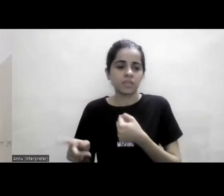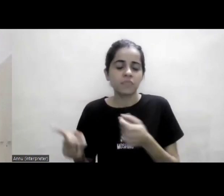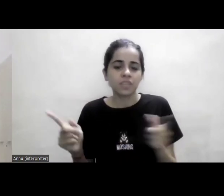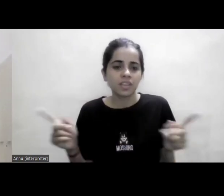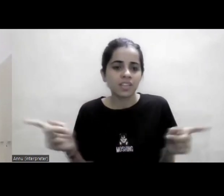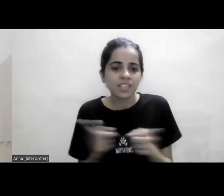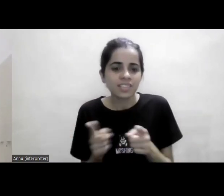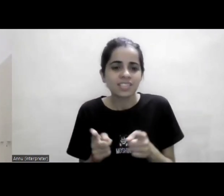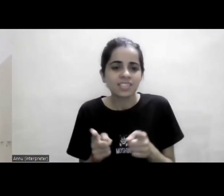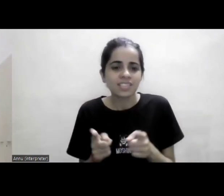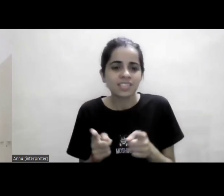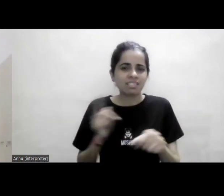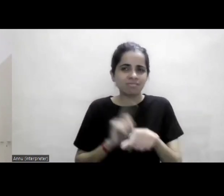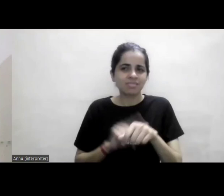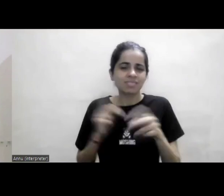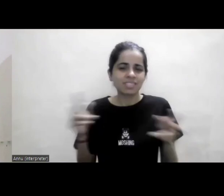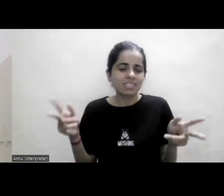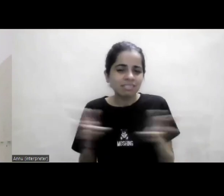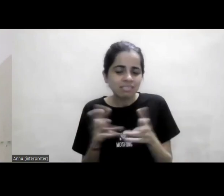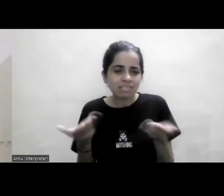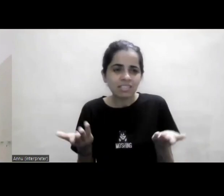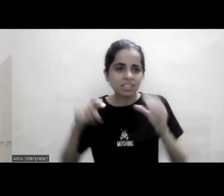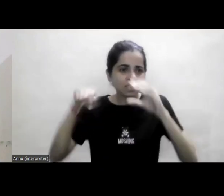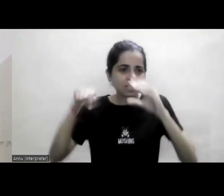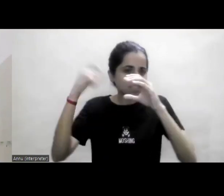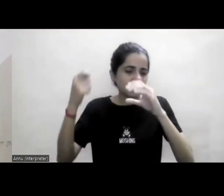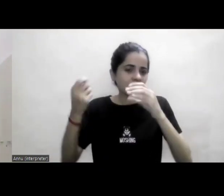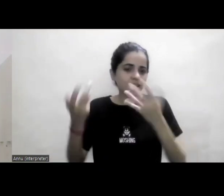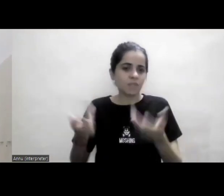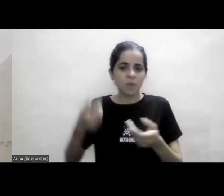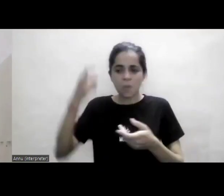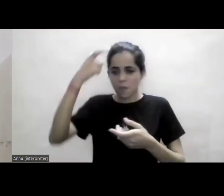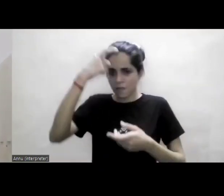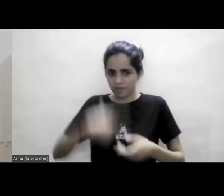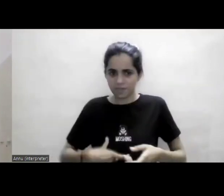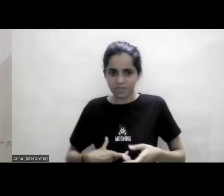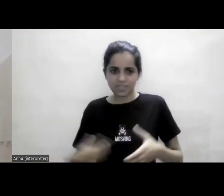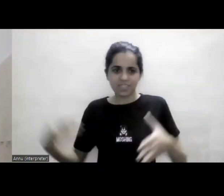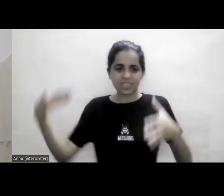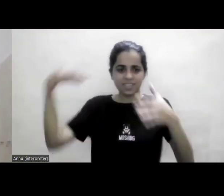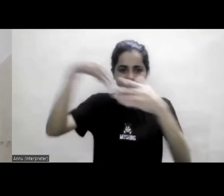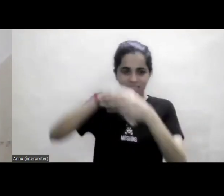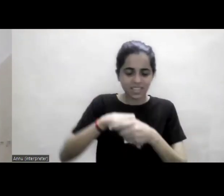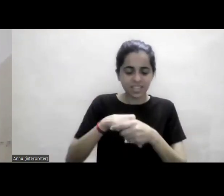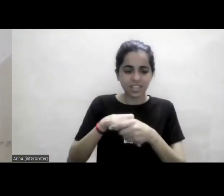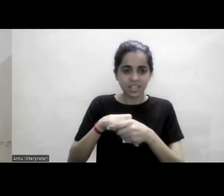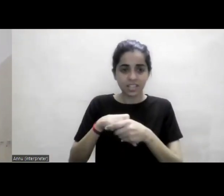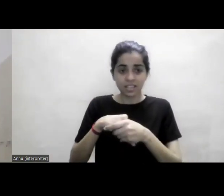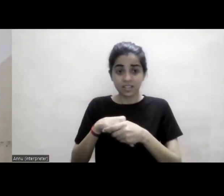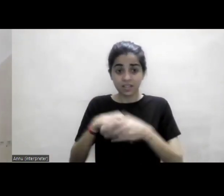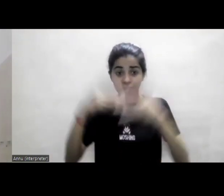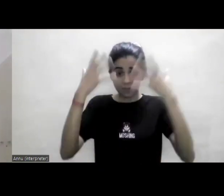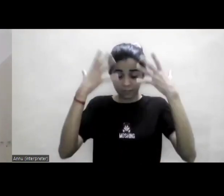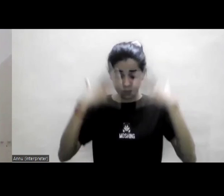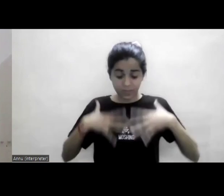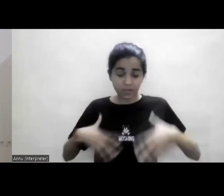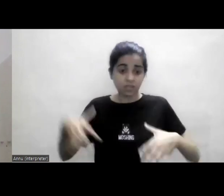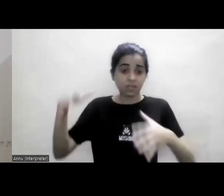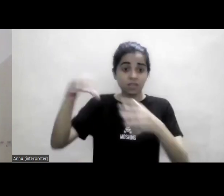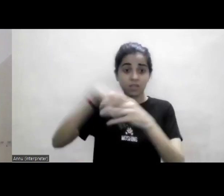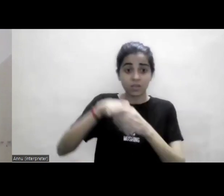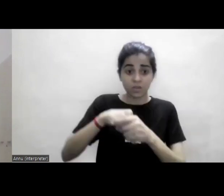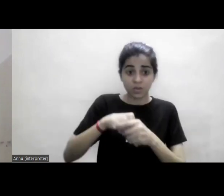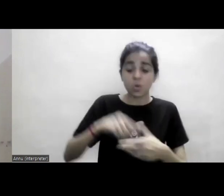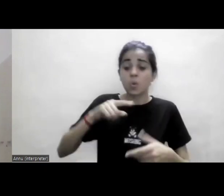treated as something like ki physically aapko, if you go from a so-called able body to somebody